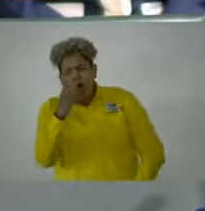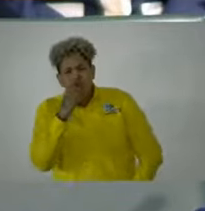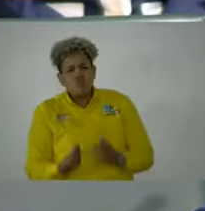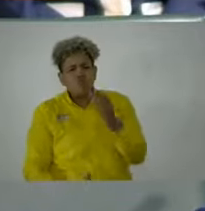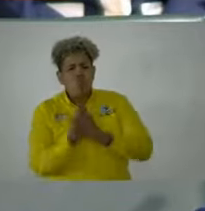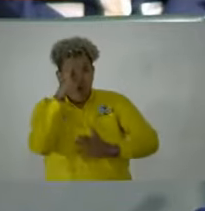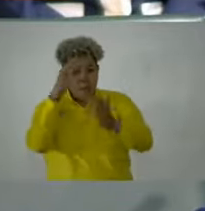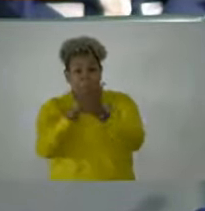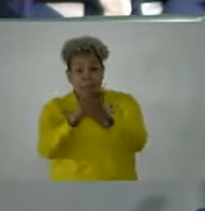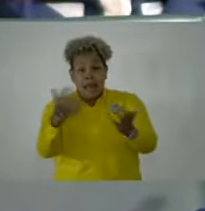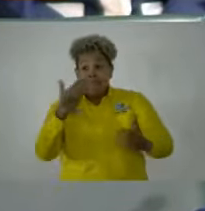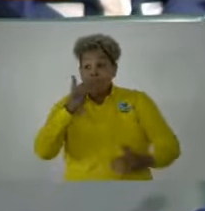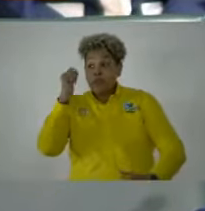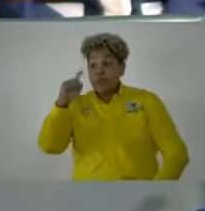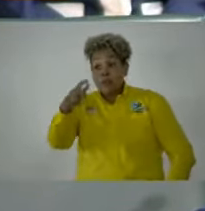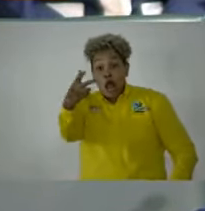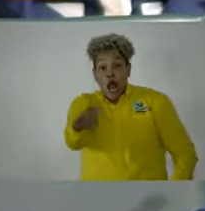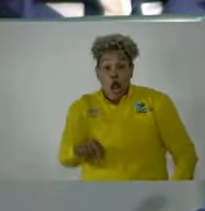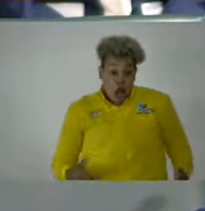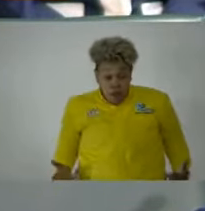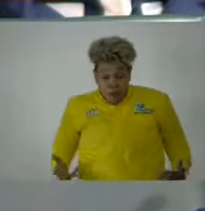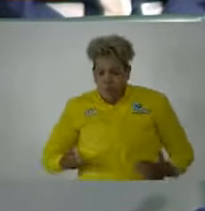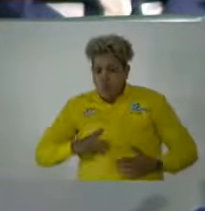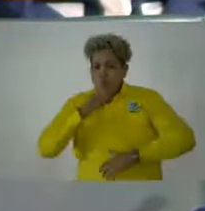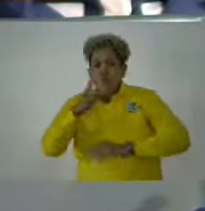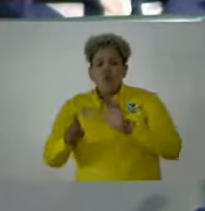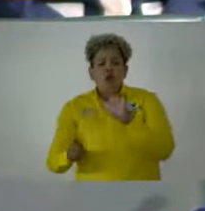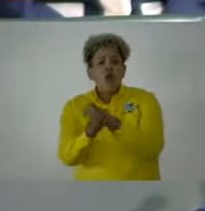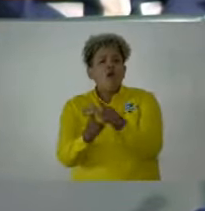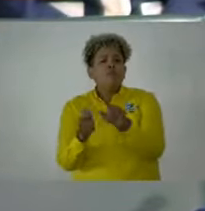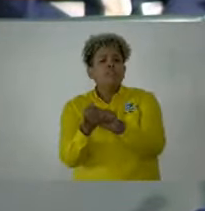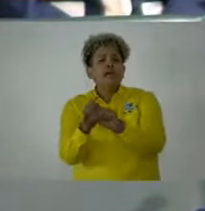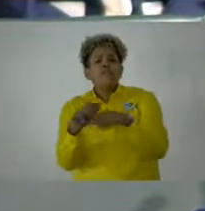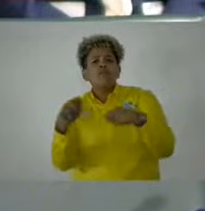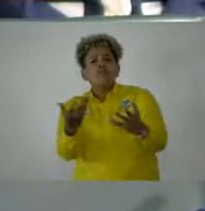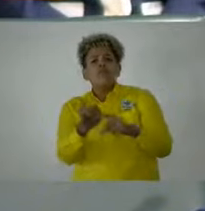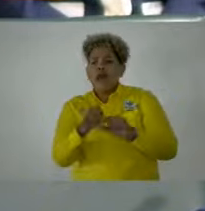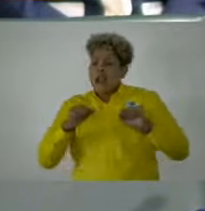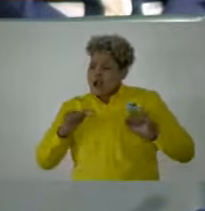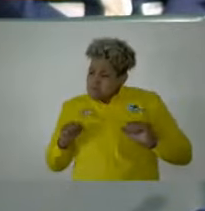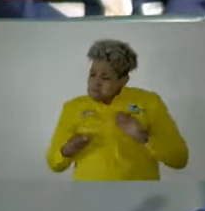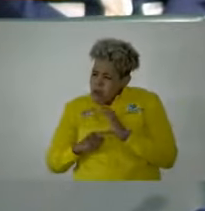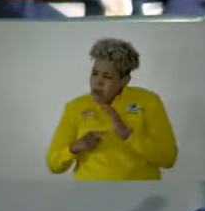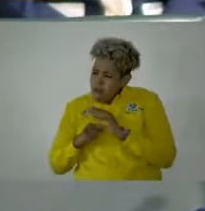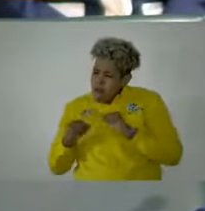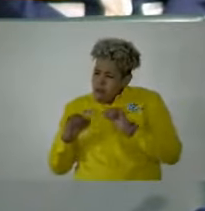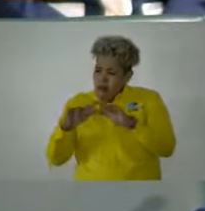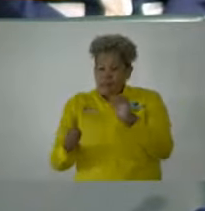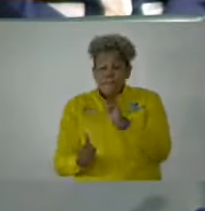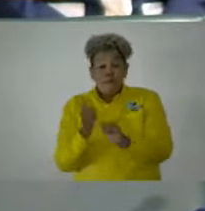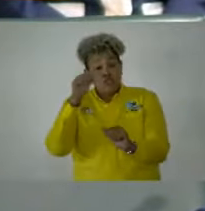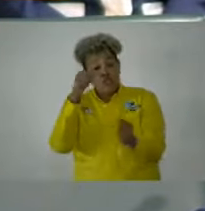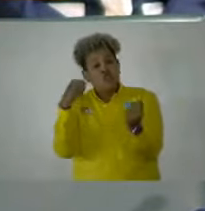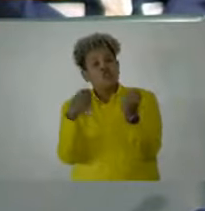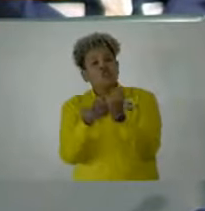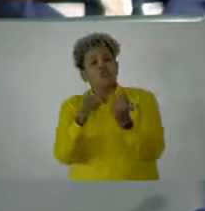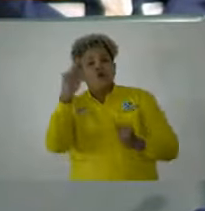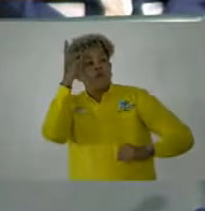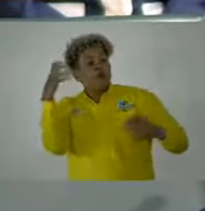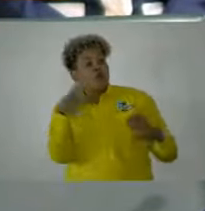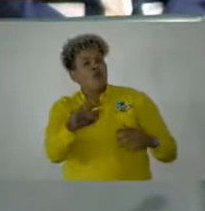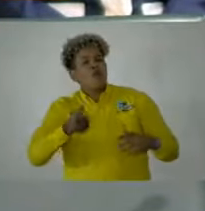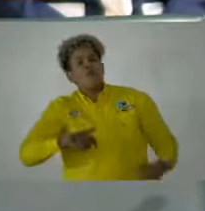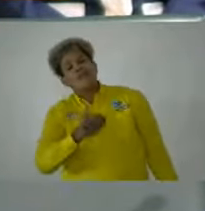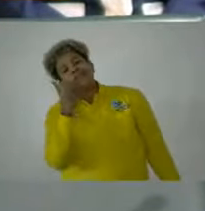growing belief that better must come, who came out and provided a popular majority in support of our party.